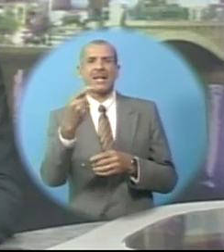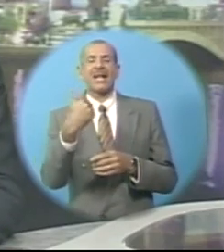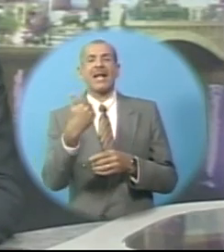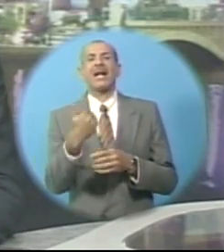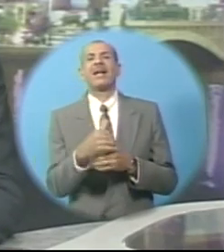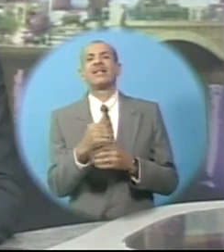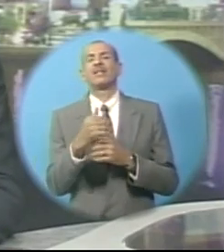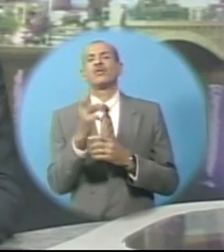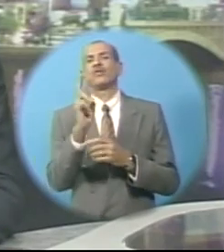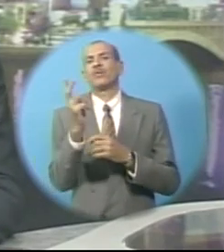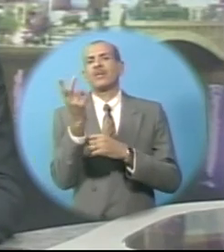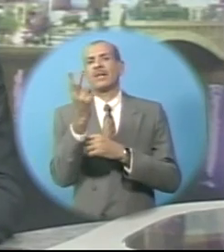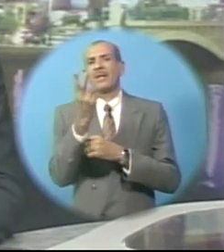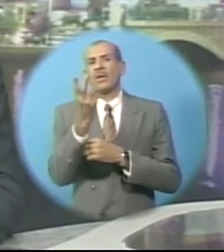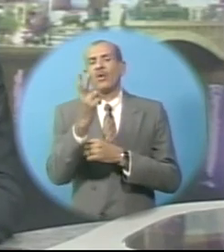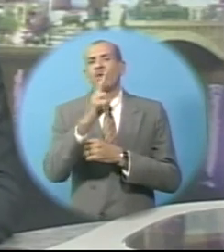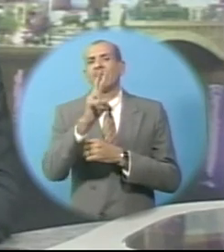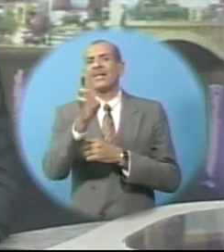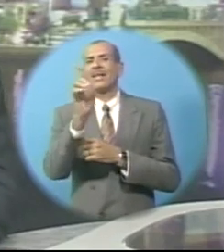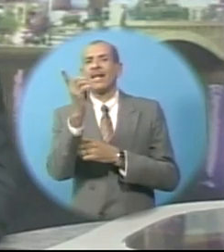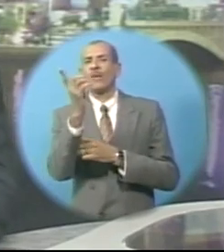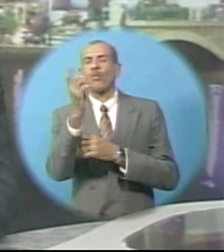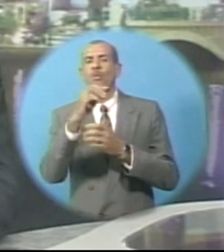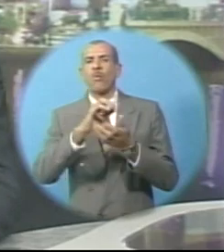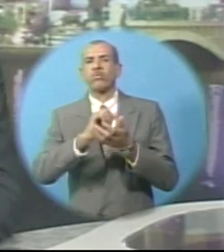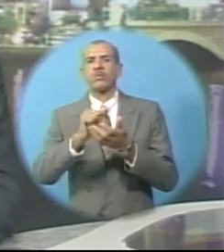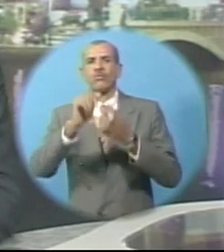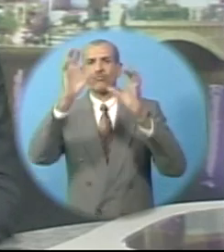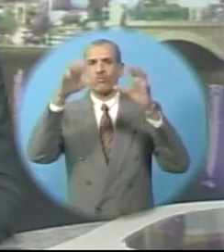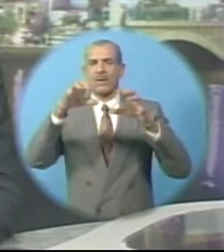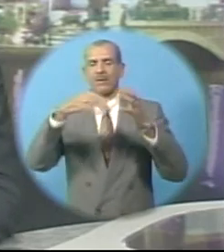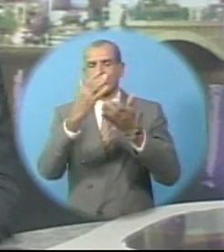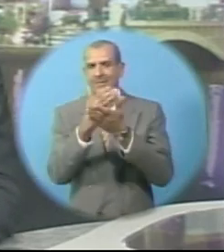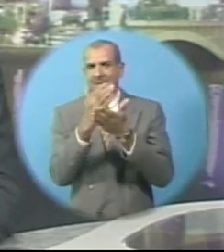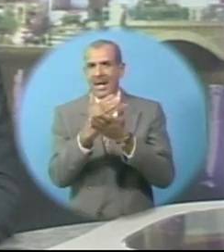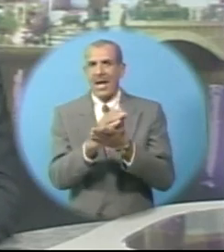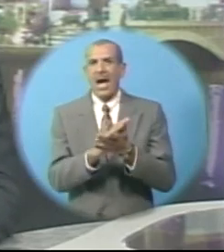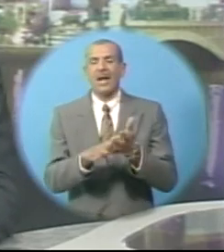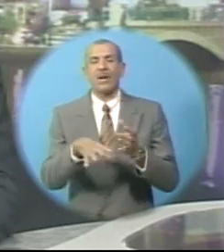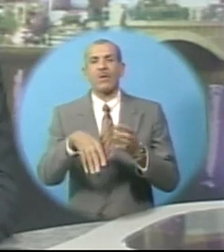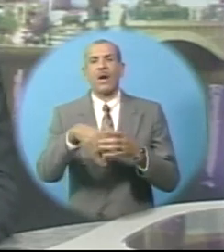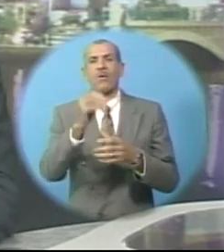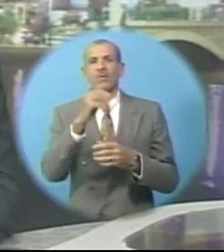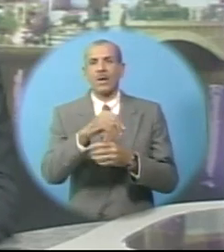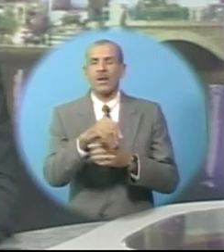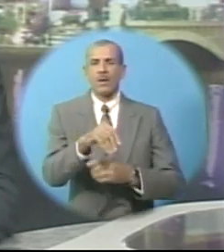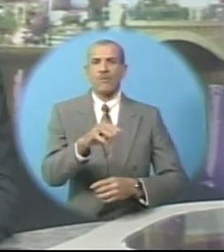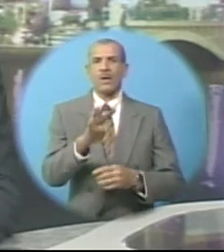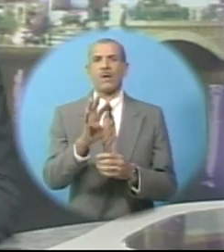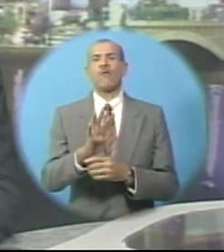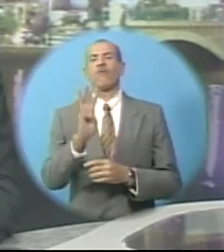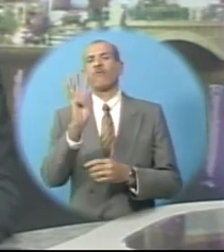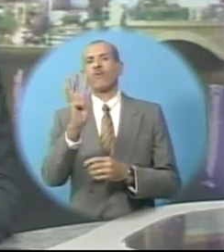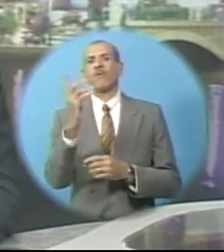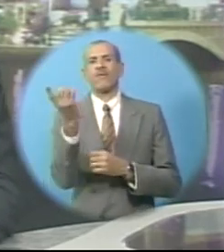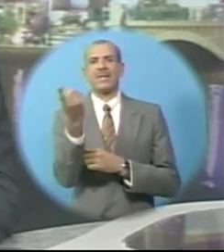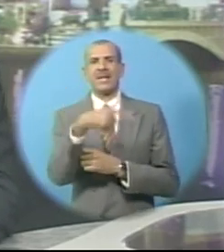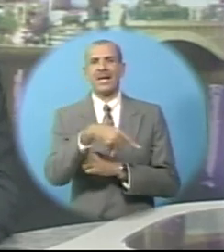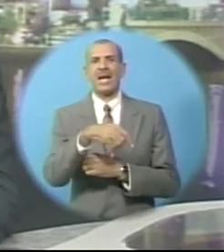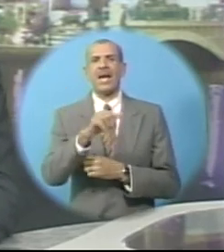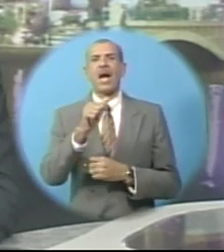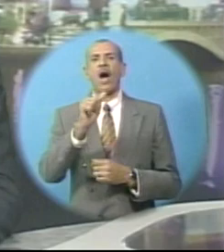time. After day 2 was washed out, the Aussies were beaten on day 4 by an innings and 80 runs. Scores: